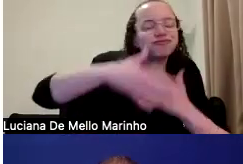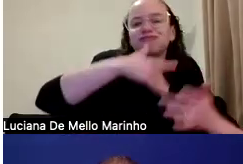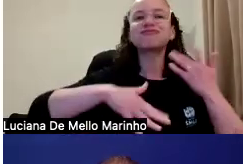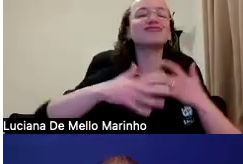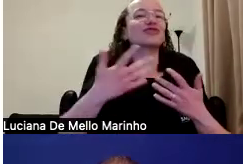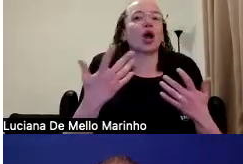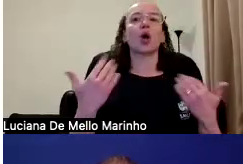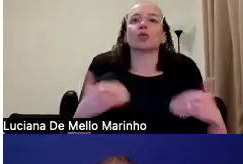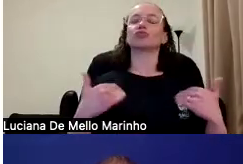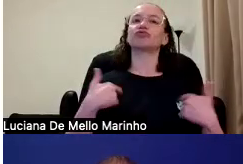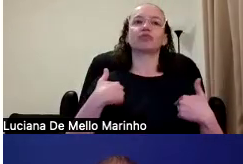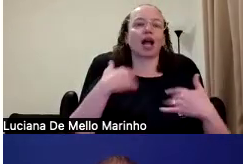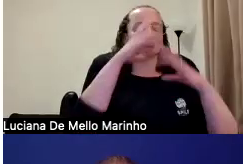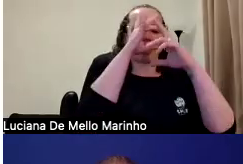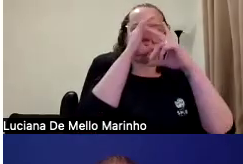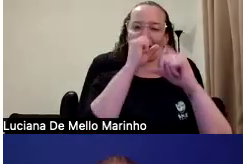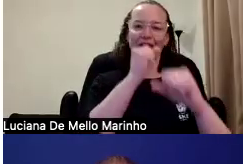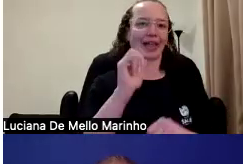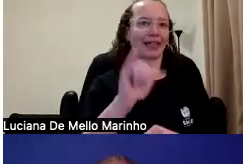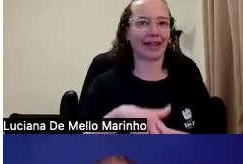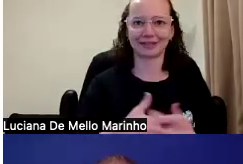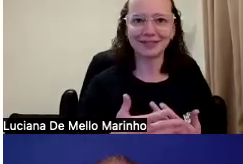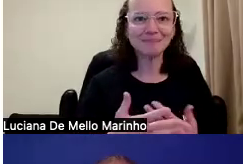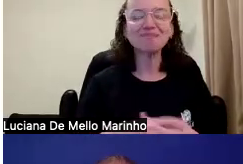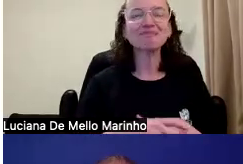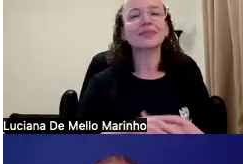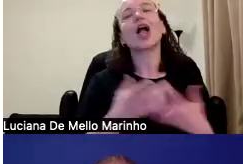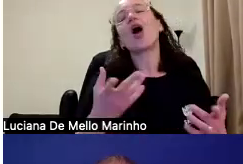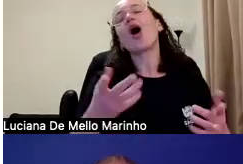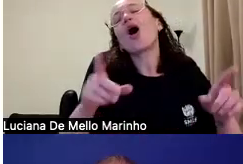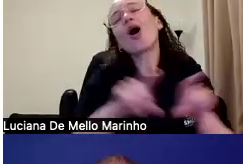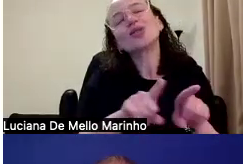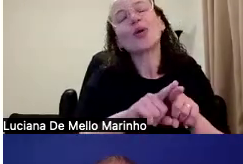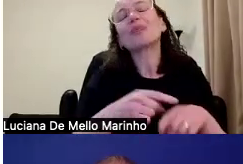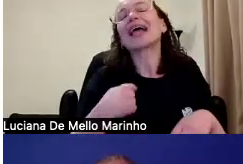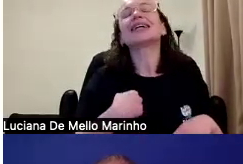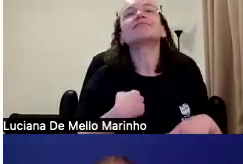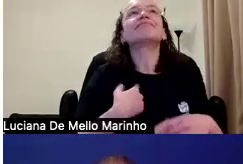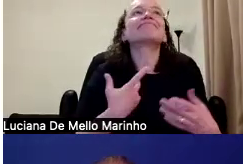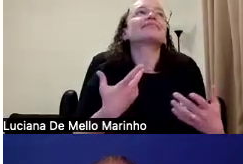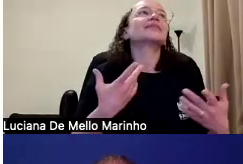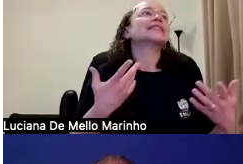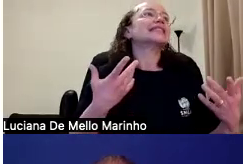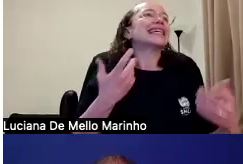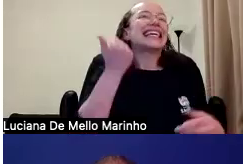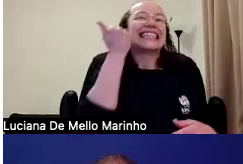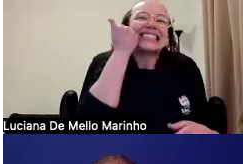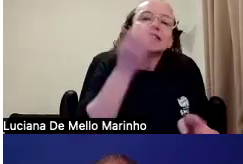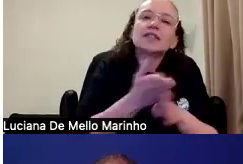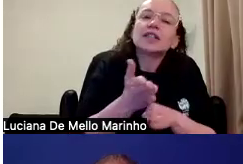interpreters as a team, everybody working together. And I became so fascinated with that.